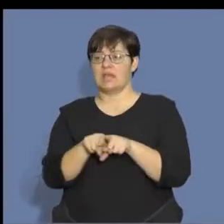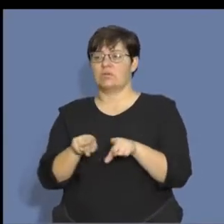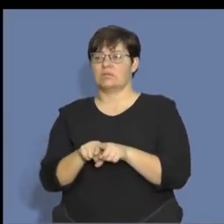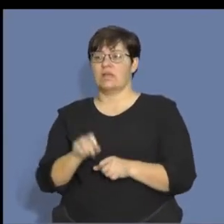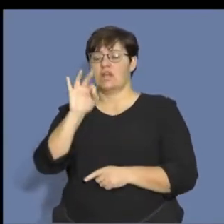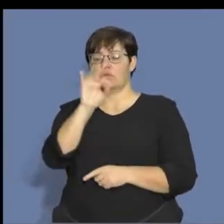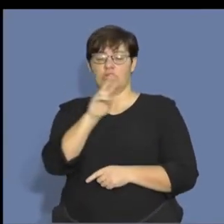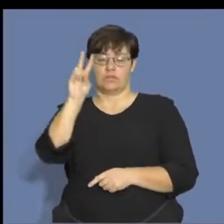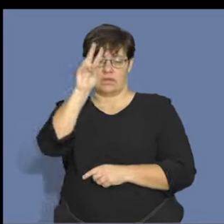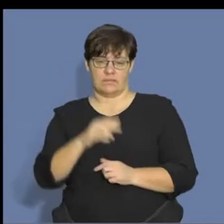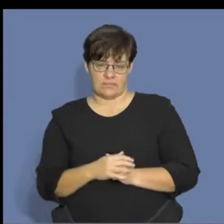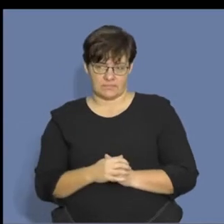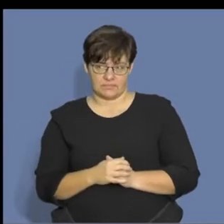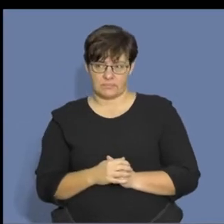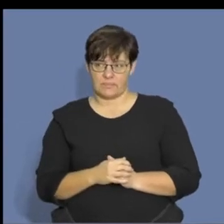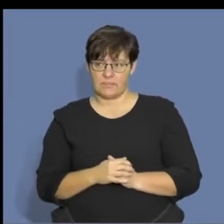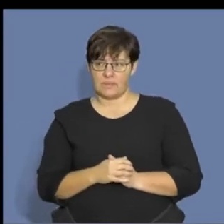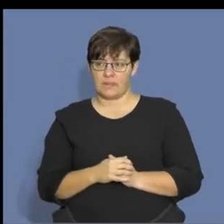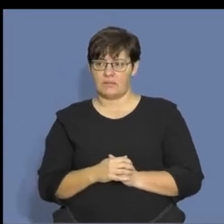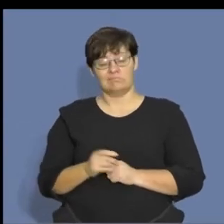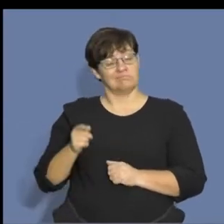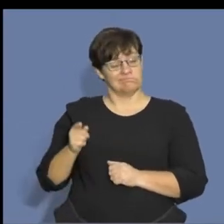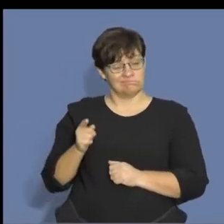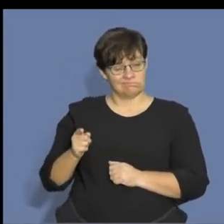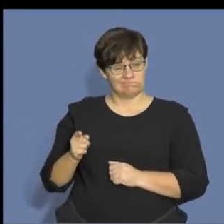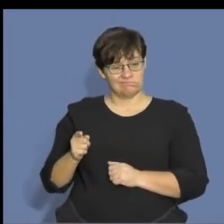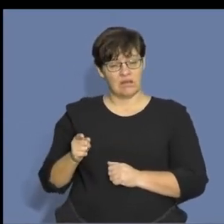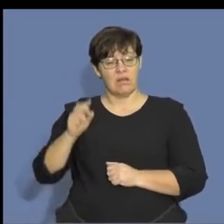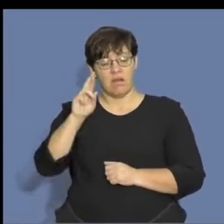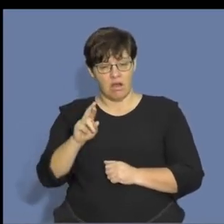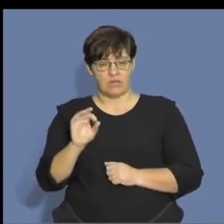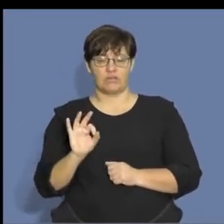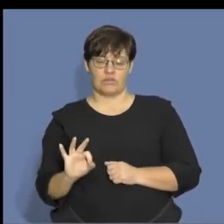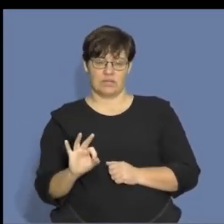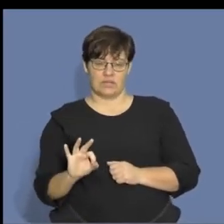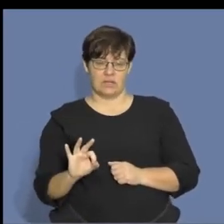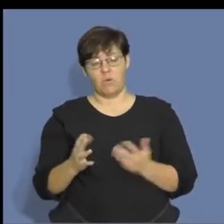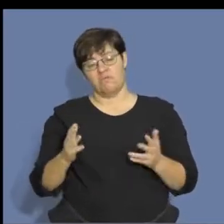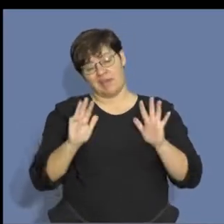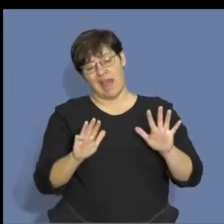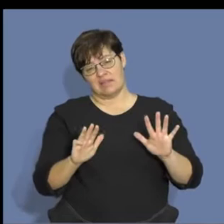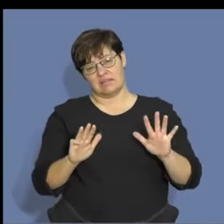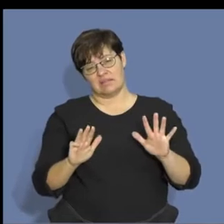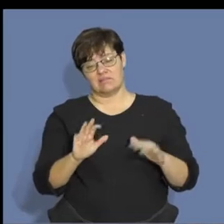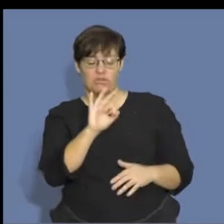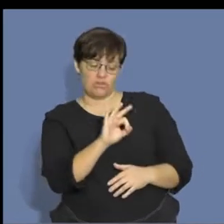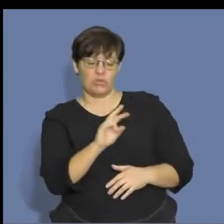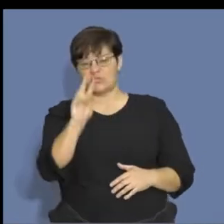3 squared. Because in this case, my radius is 3, while 9 is 3